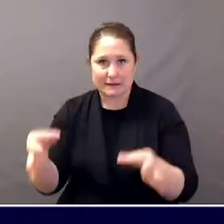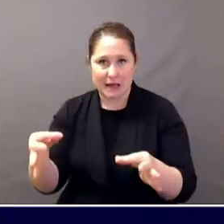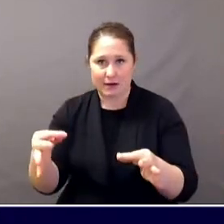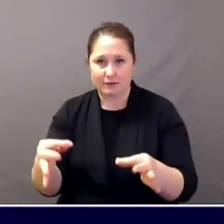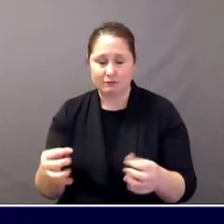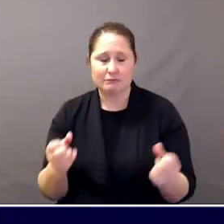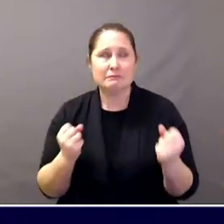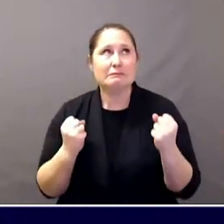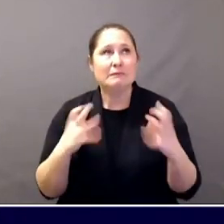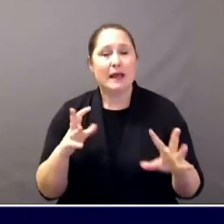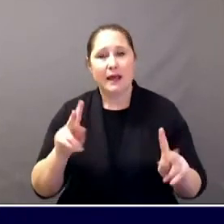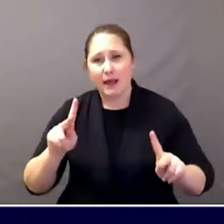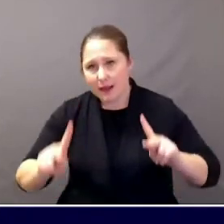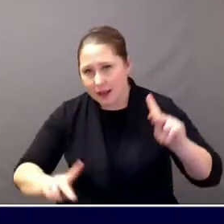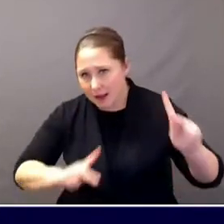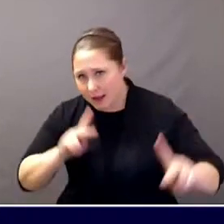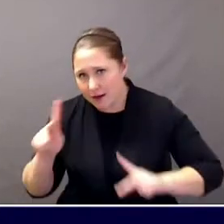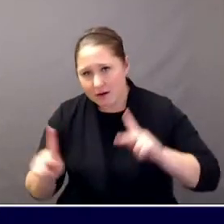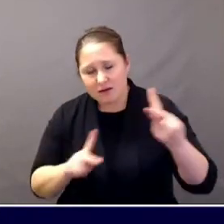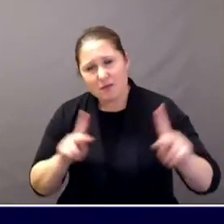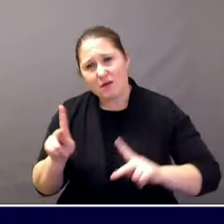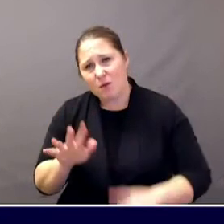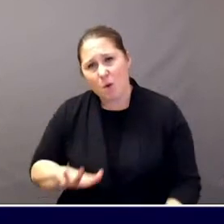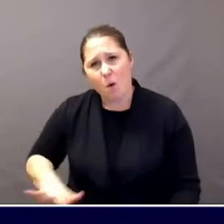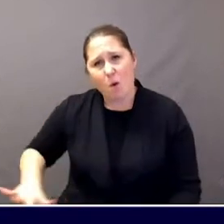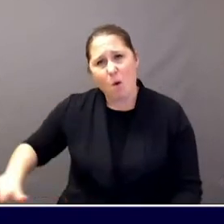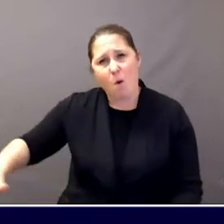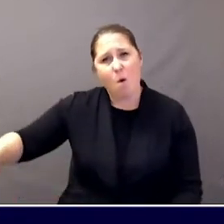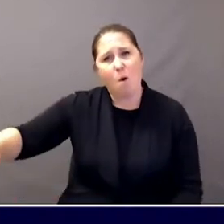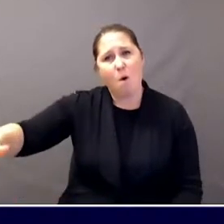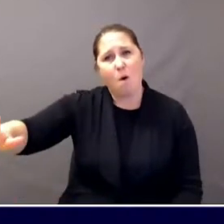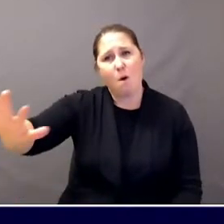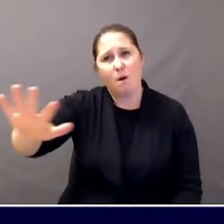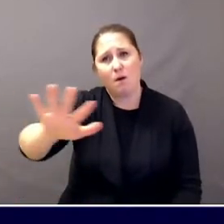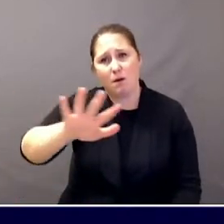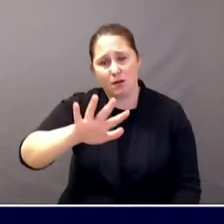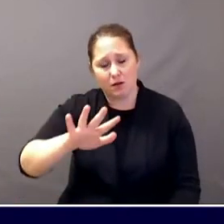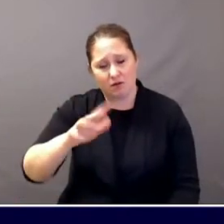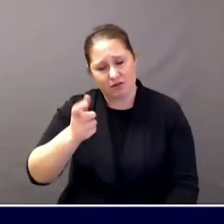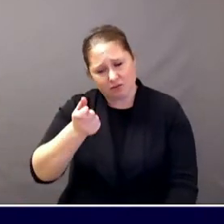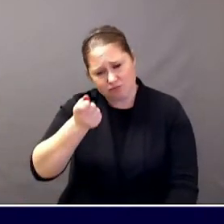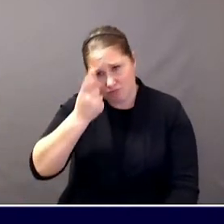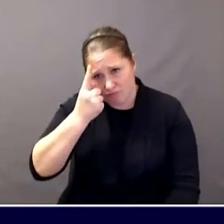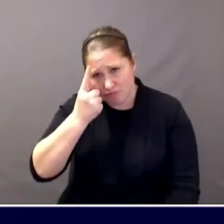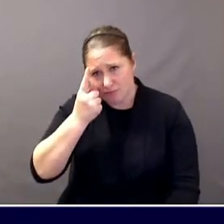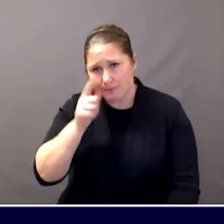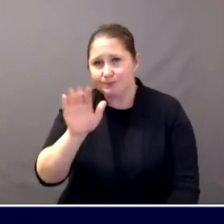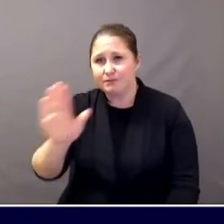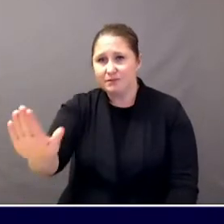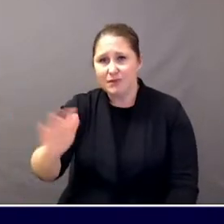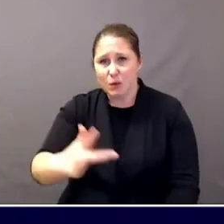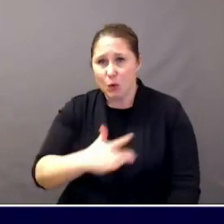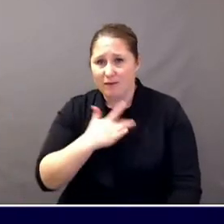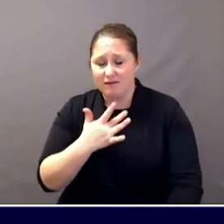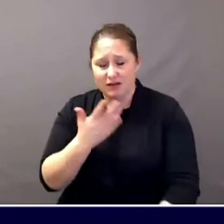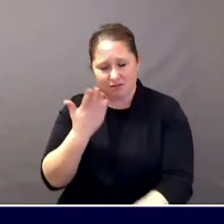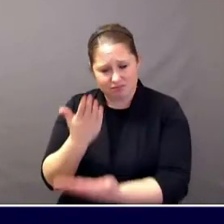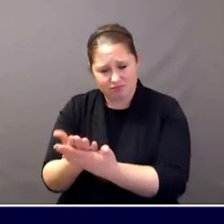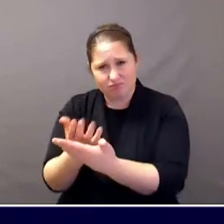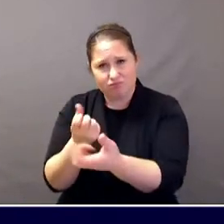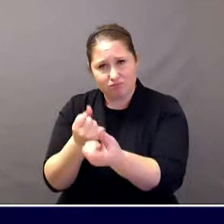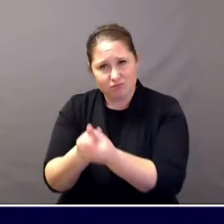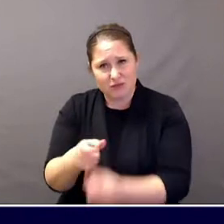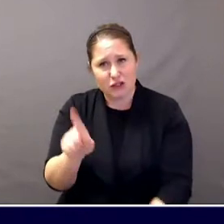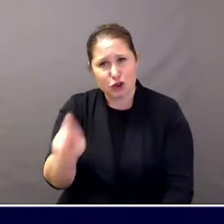of people, tons of people who feel strongly and validly, reasonably, that they should be vaccinated for a lot of